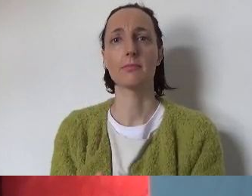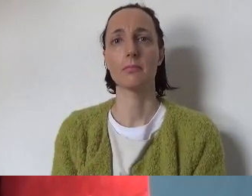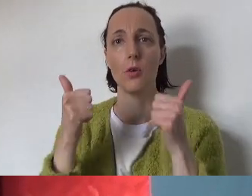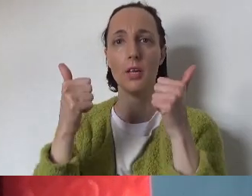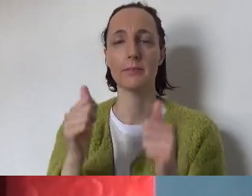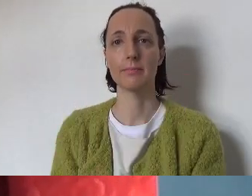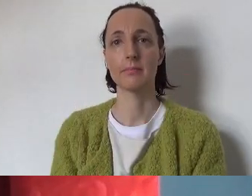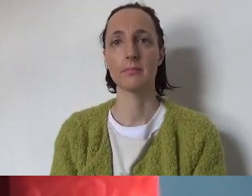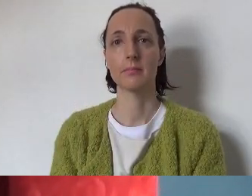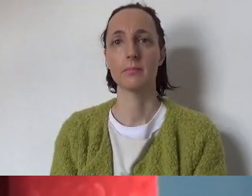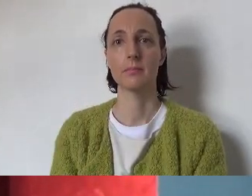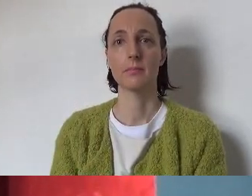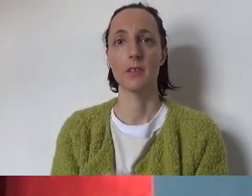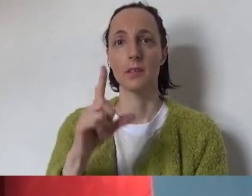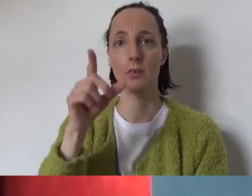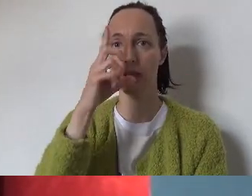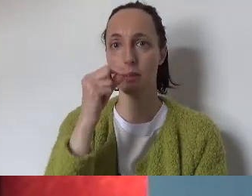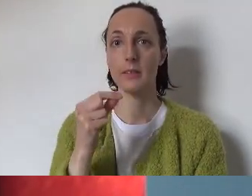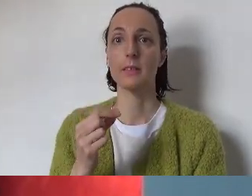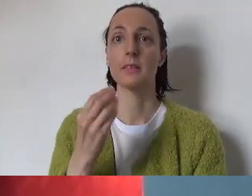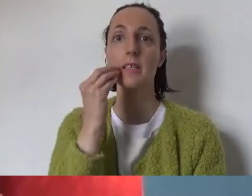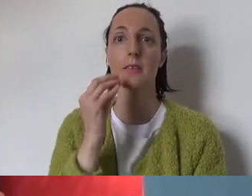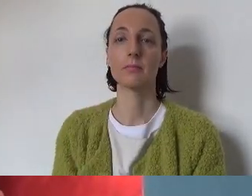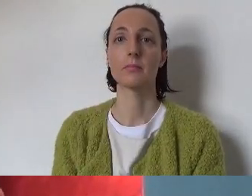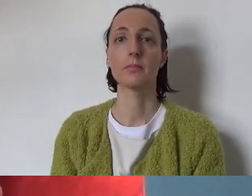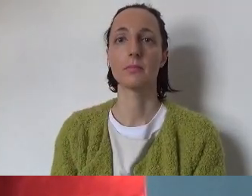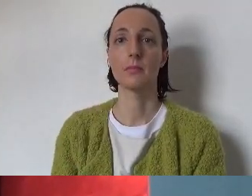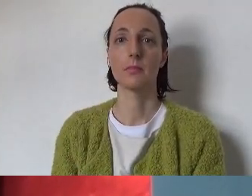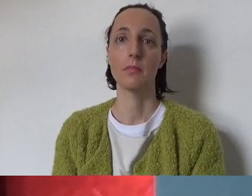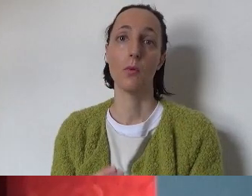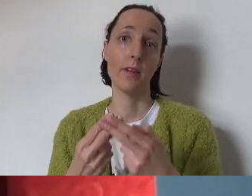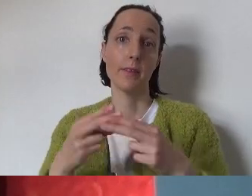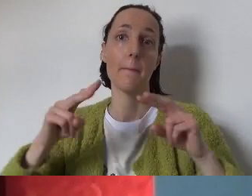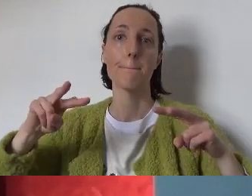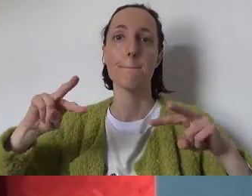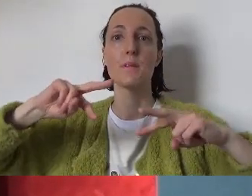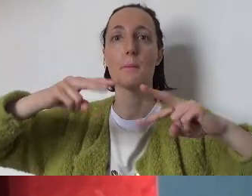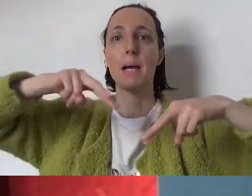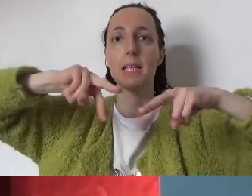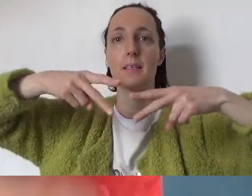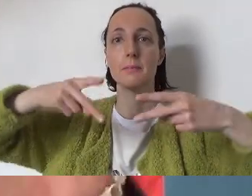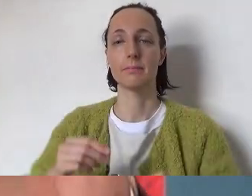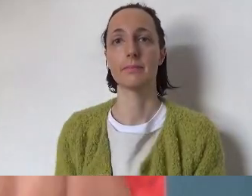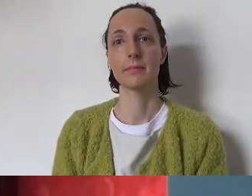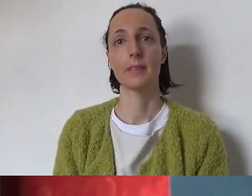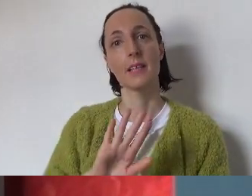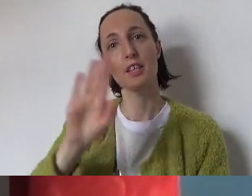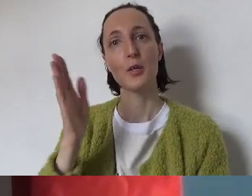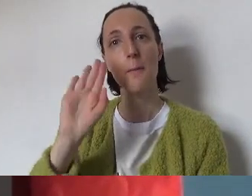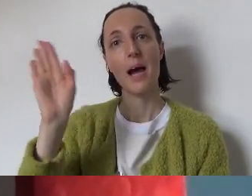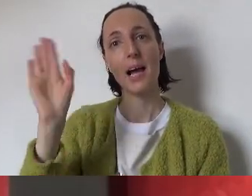And you can use with, of course, pasta, guys. Okay? Thank you very much. See you next time.